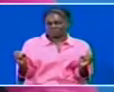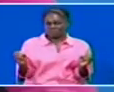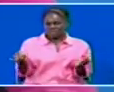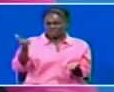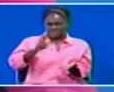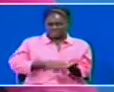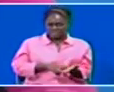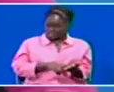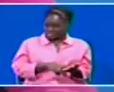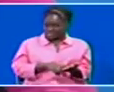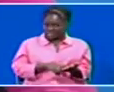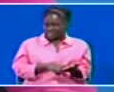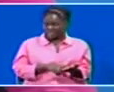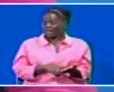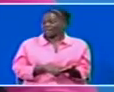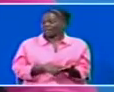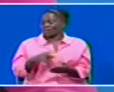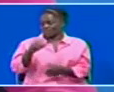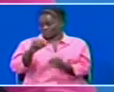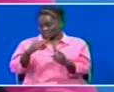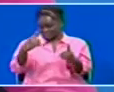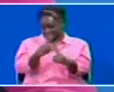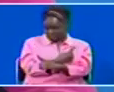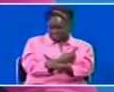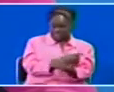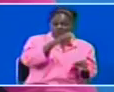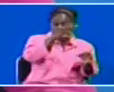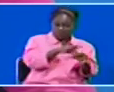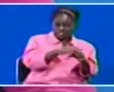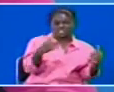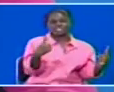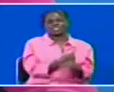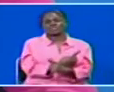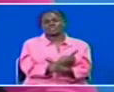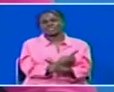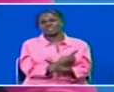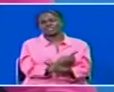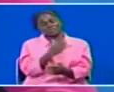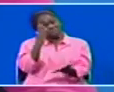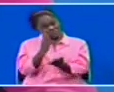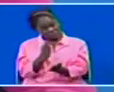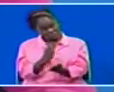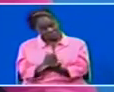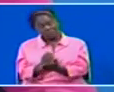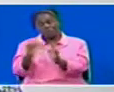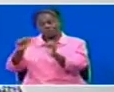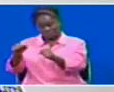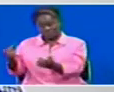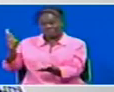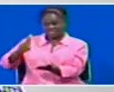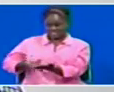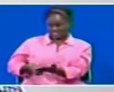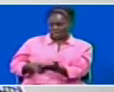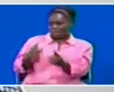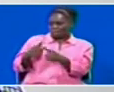registered as a voter, and it's yet another thing to show up at your polling station on the morning of August the 8th. That's indeed true. To vote. That's indeed true.